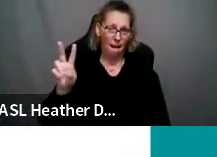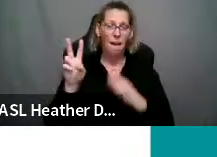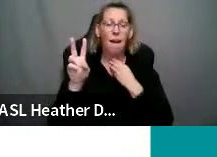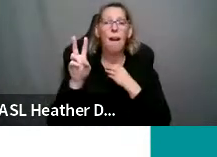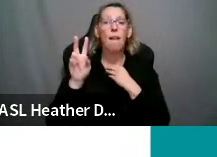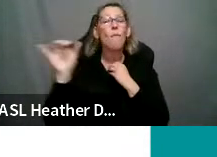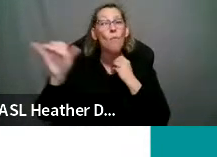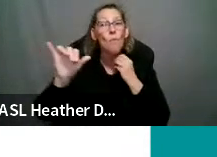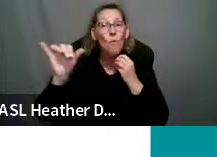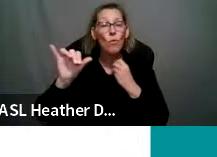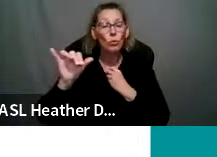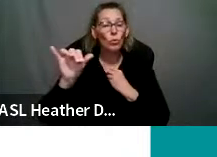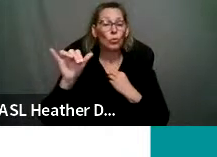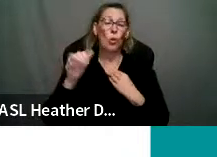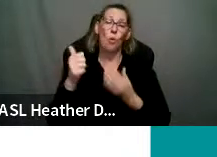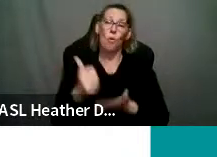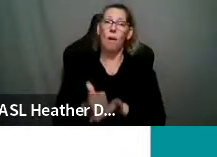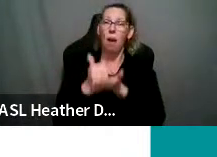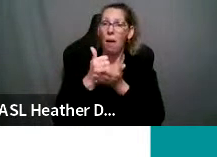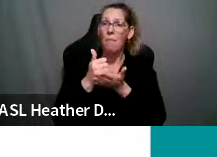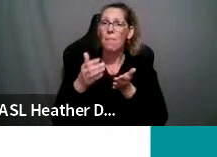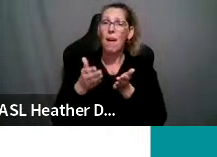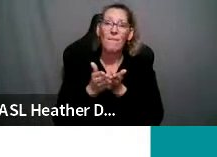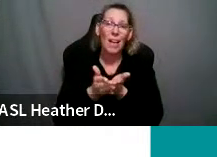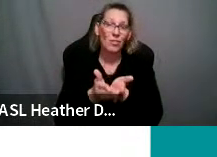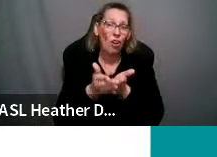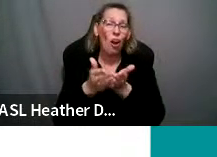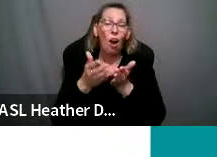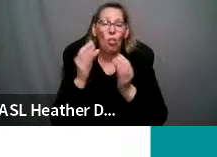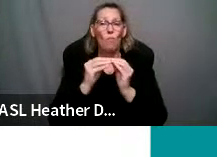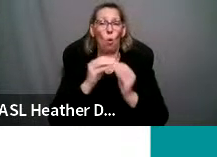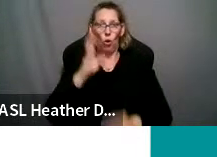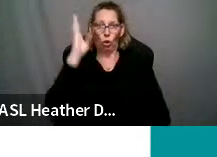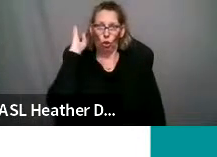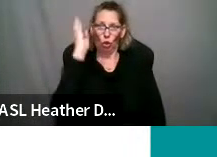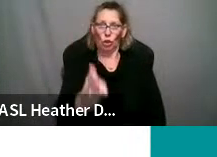that also helps vessels take a straighter path